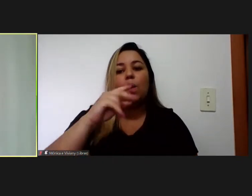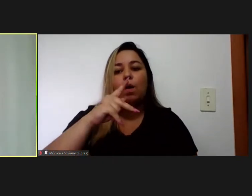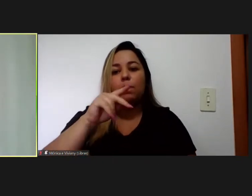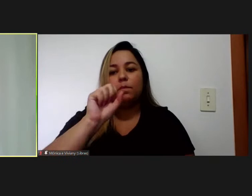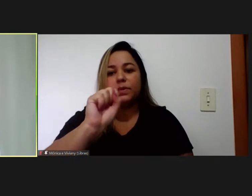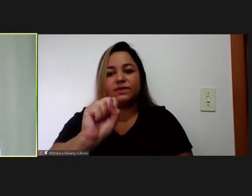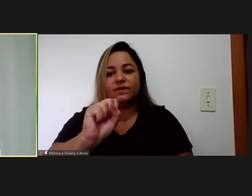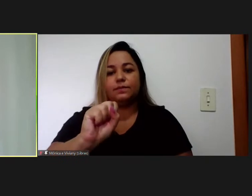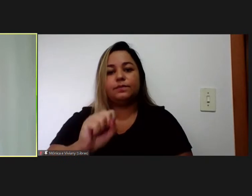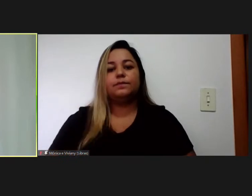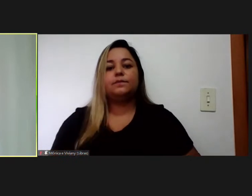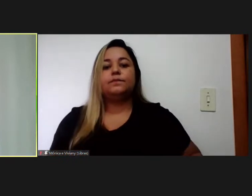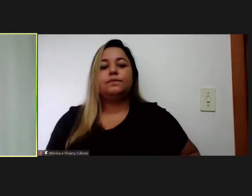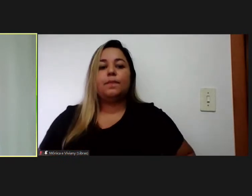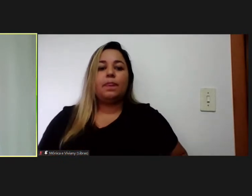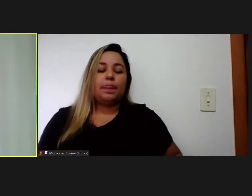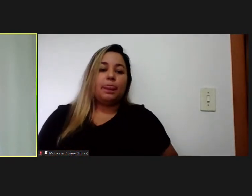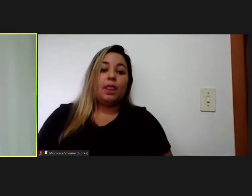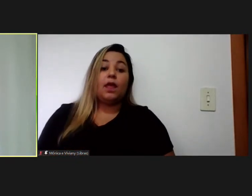from PAHO.